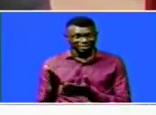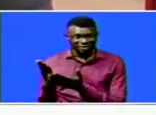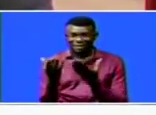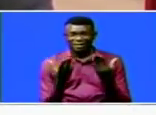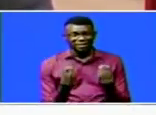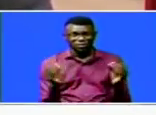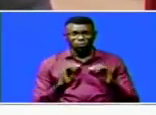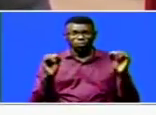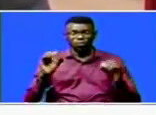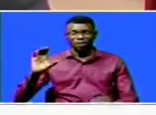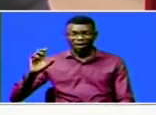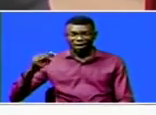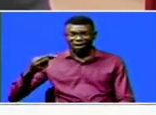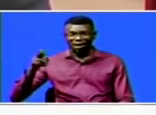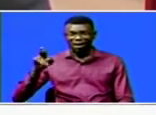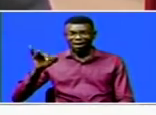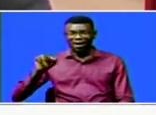this. Christina, your sister,